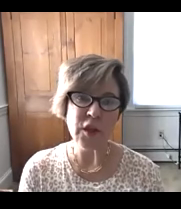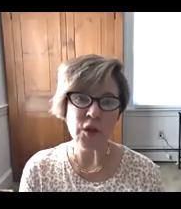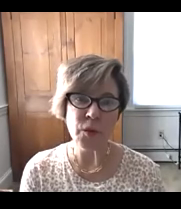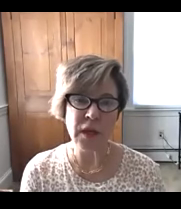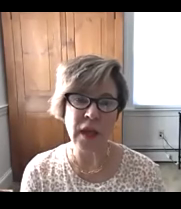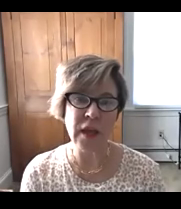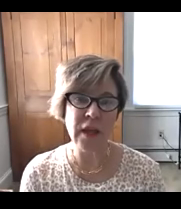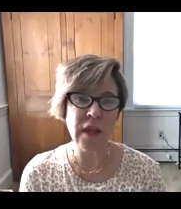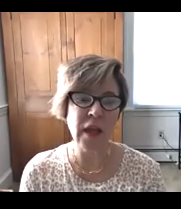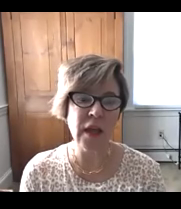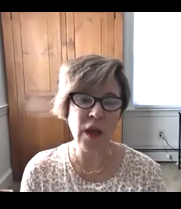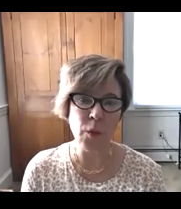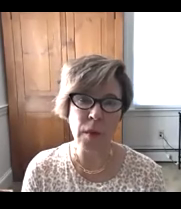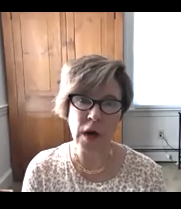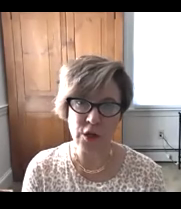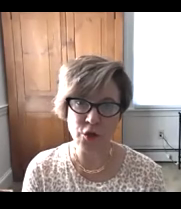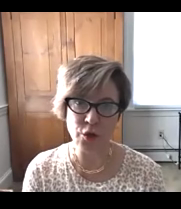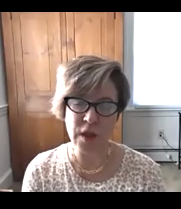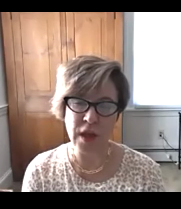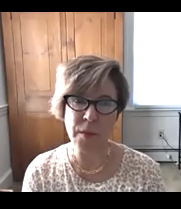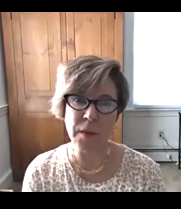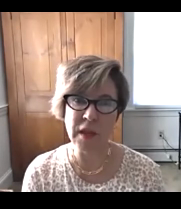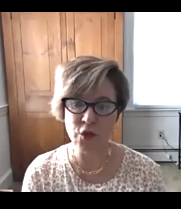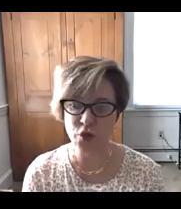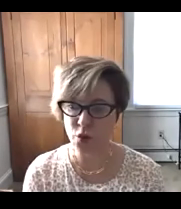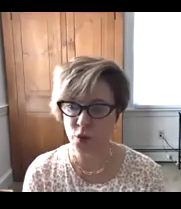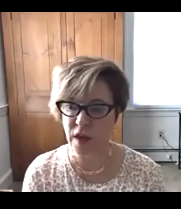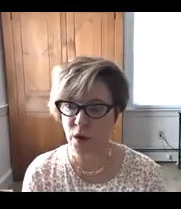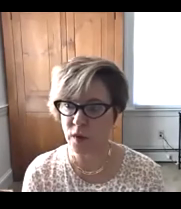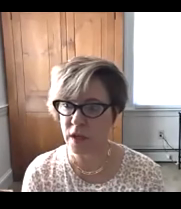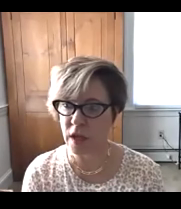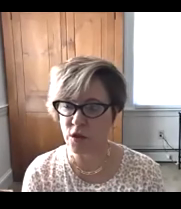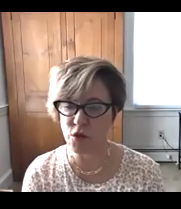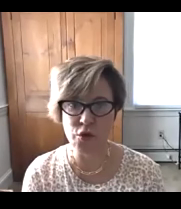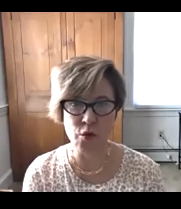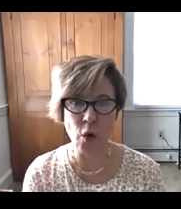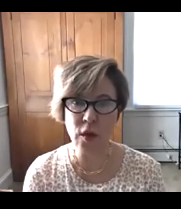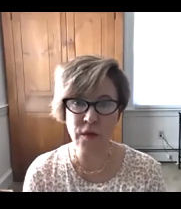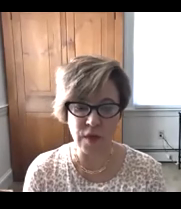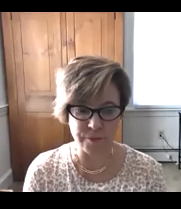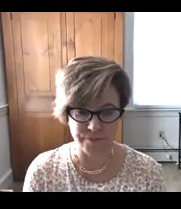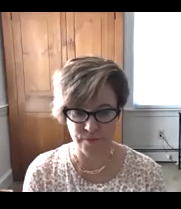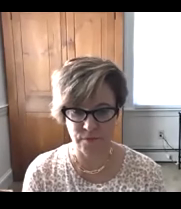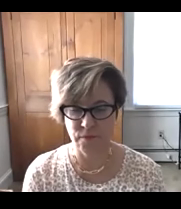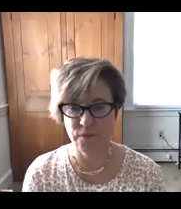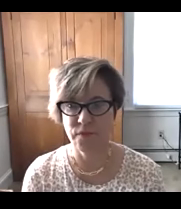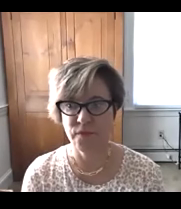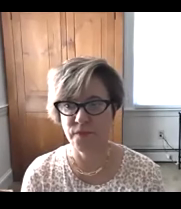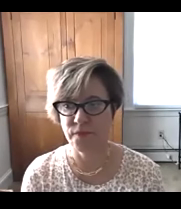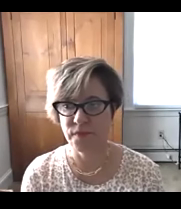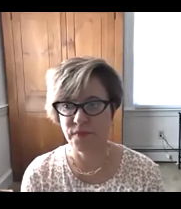them in the Q&A and I will monitor them and make sure that we get to all of them.